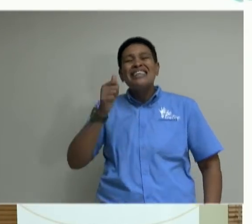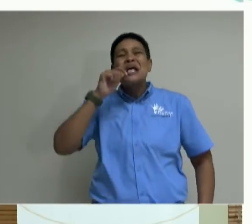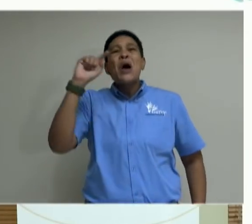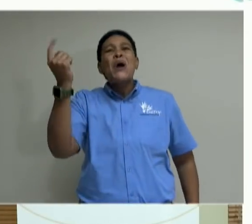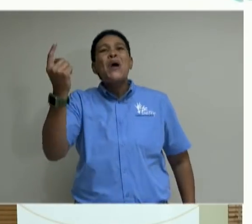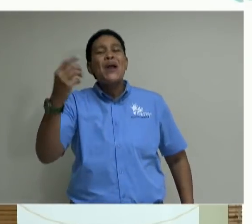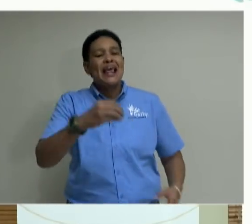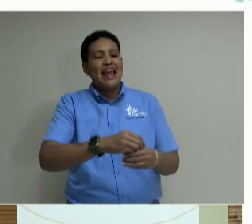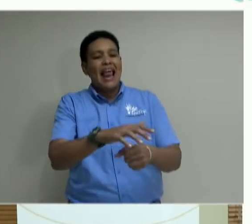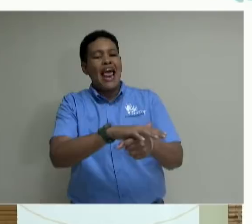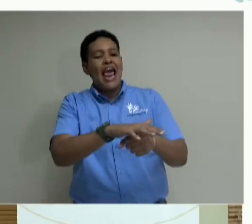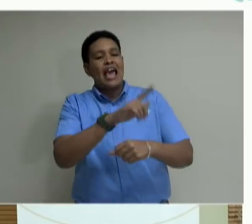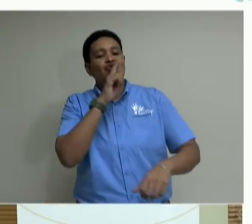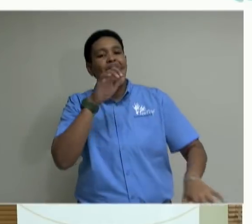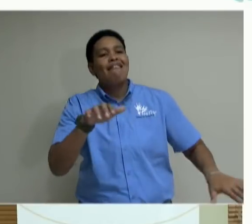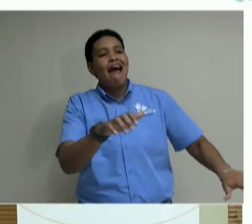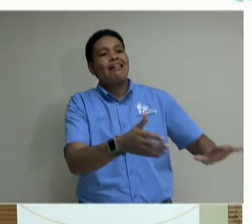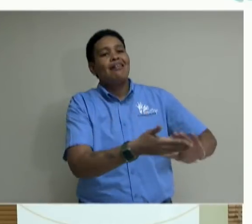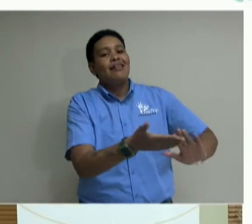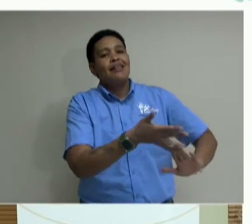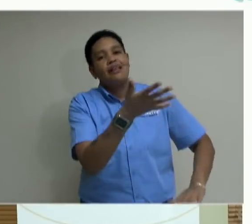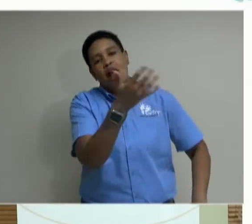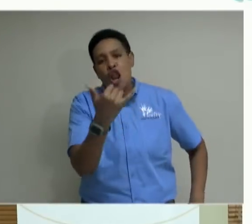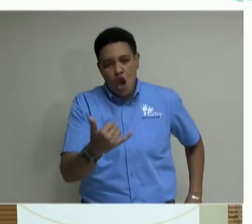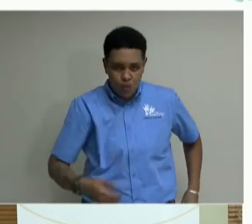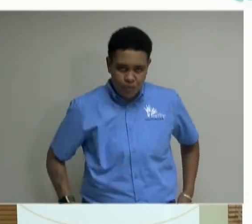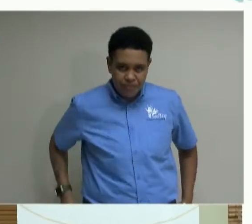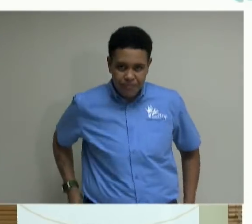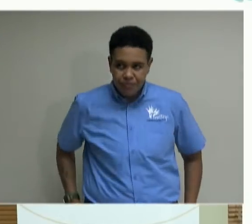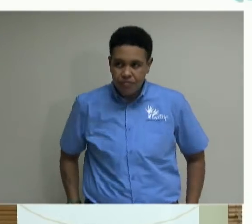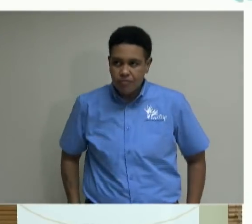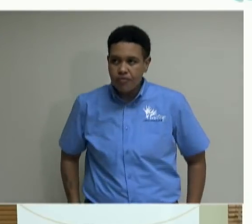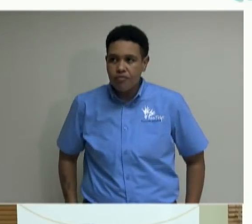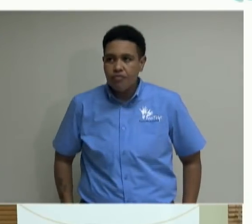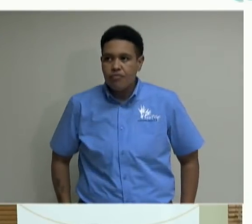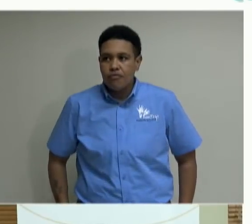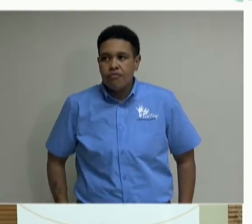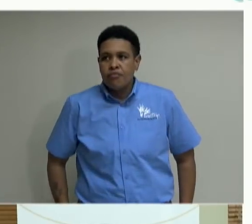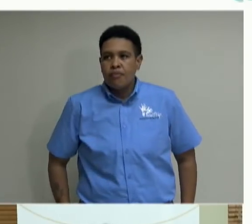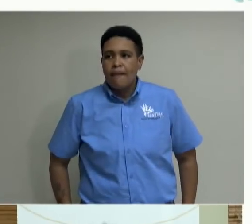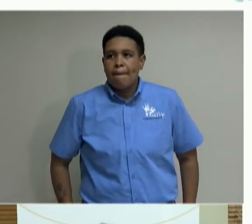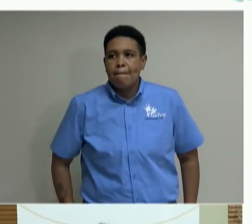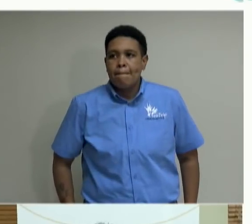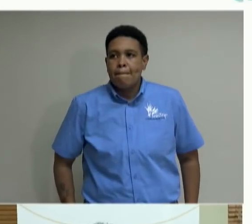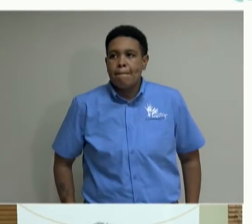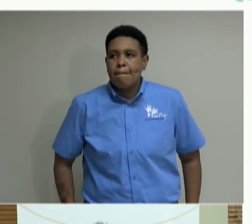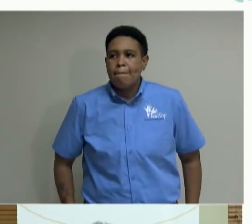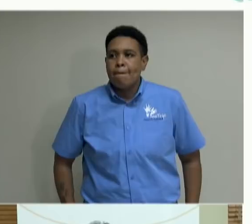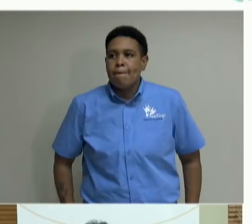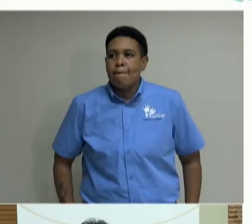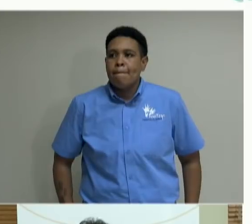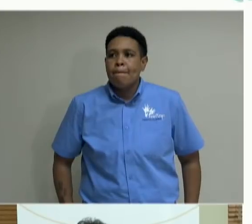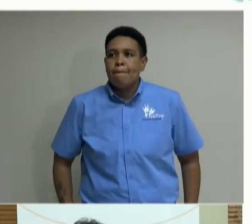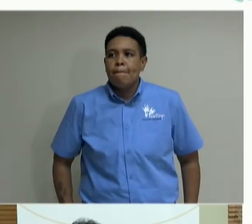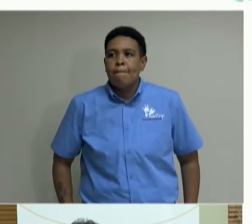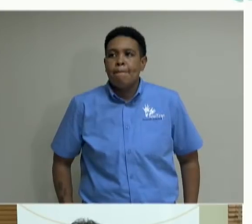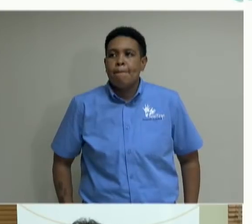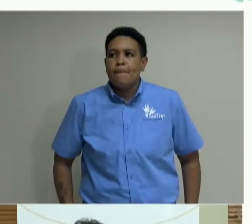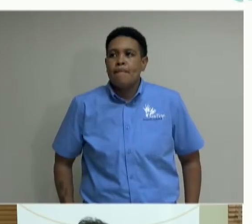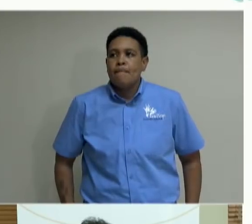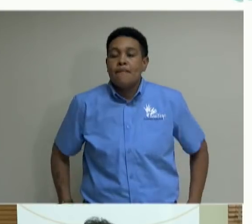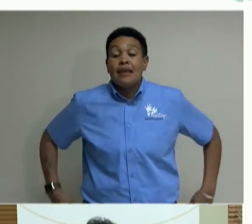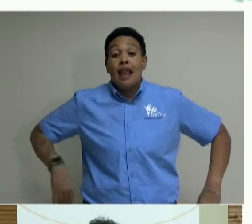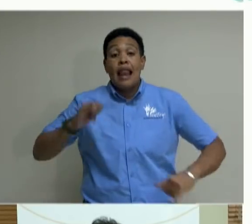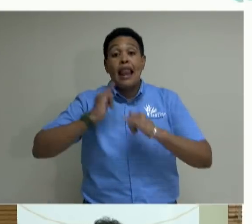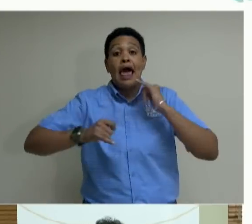in the areas that are having active cases now. And this is our last slide, where we look at the communities, the